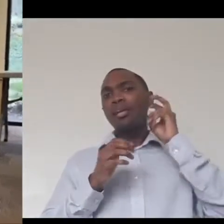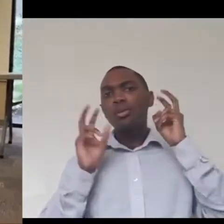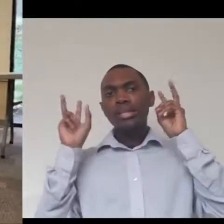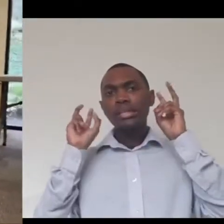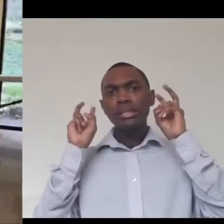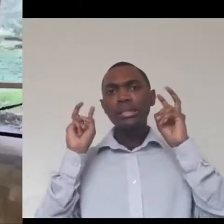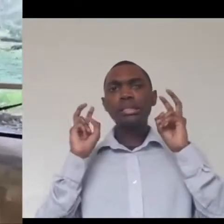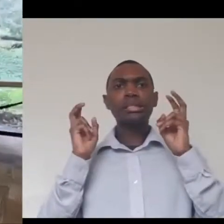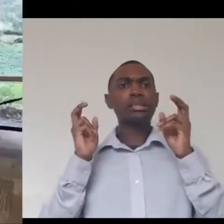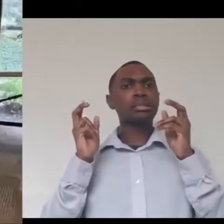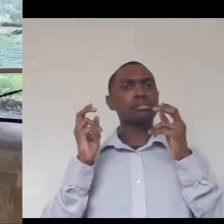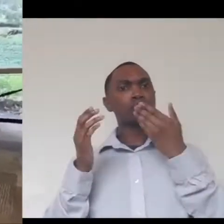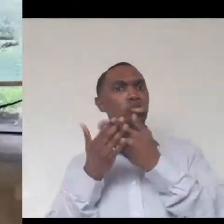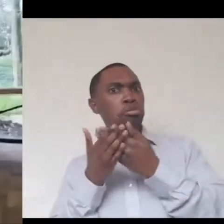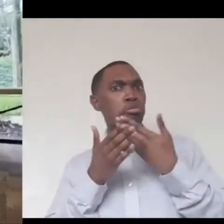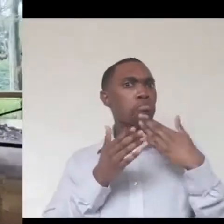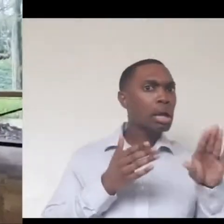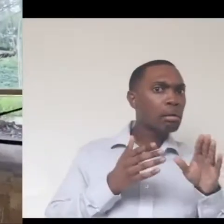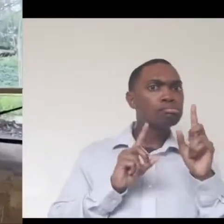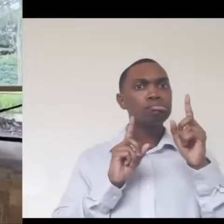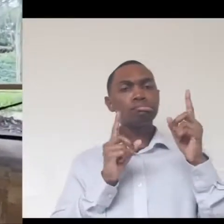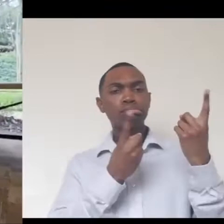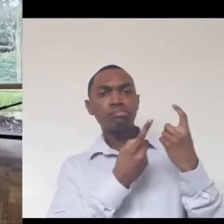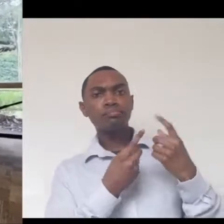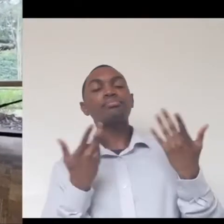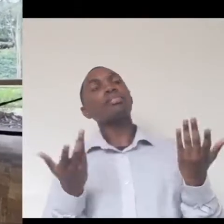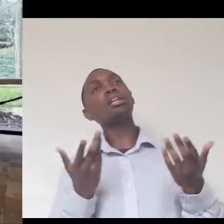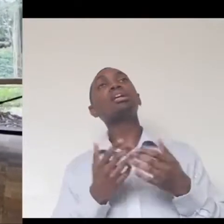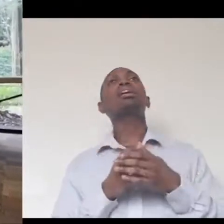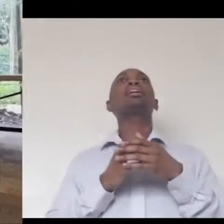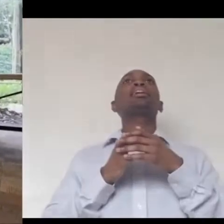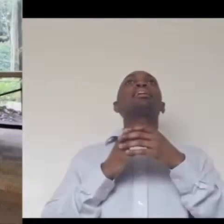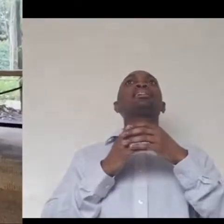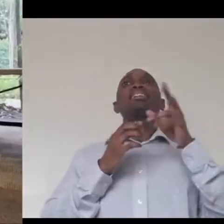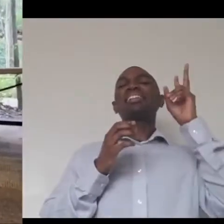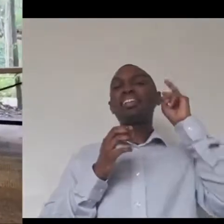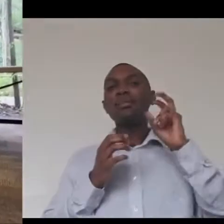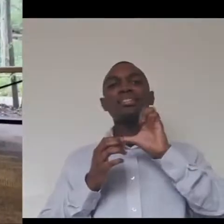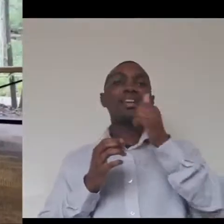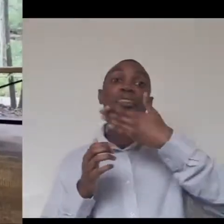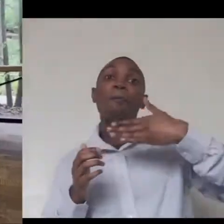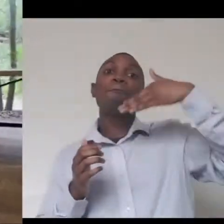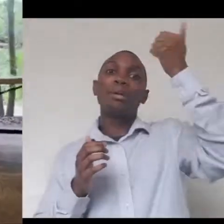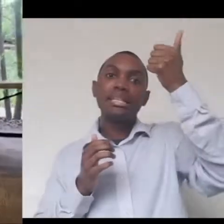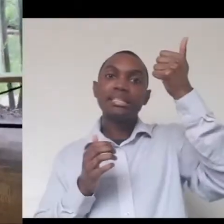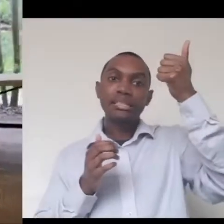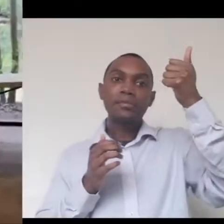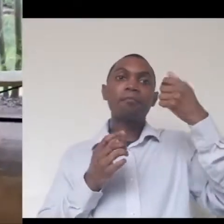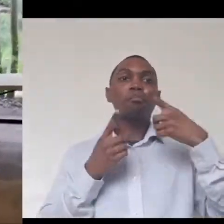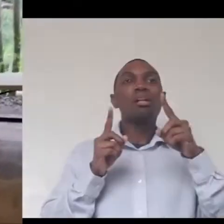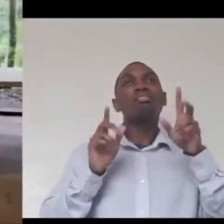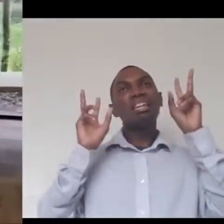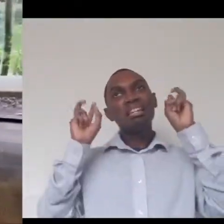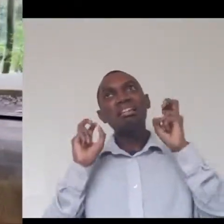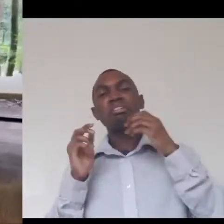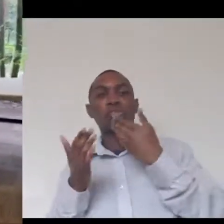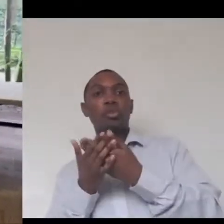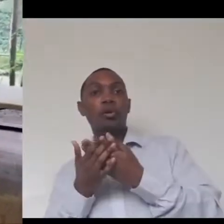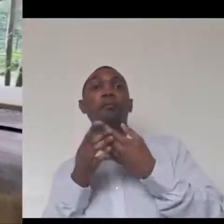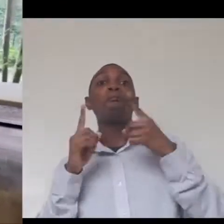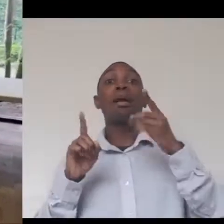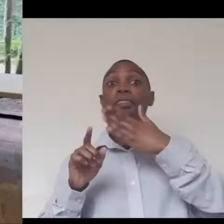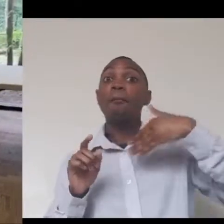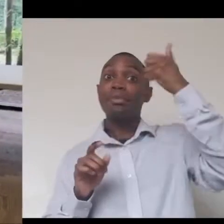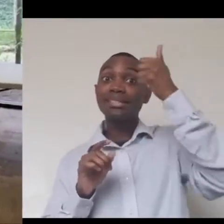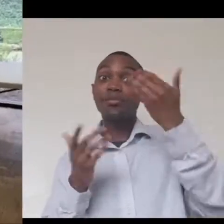hear? You know, hearing is not their best sense. I would say that is definitely eyesight. They can hear pretty well, though. They're